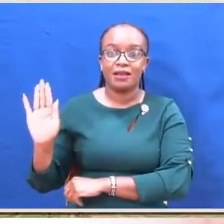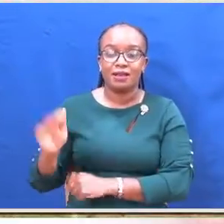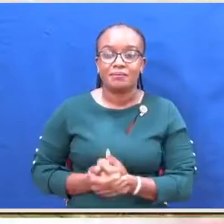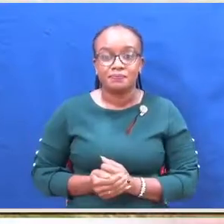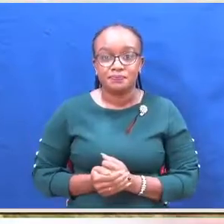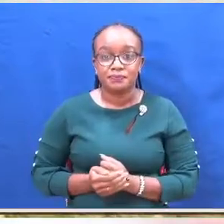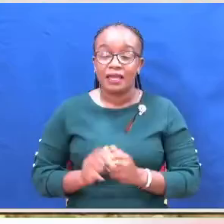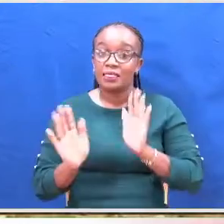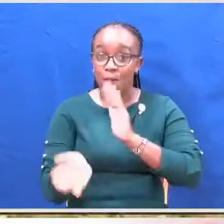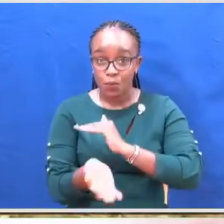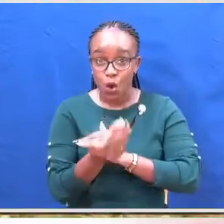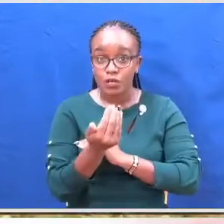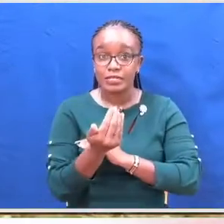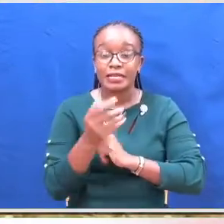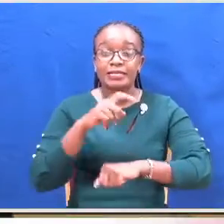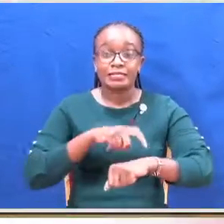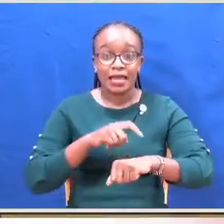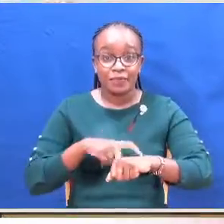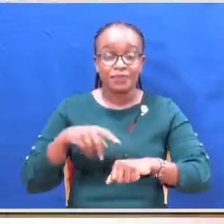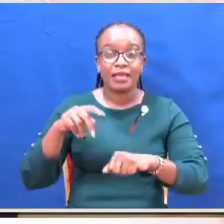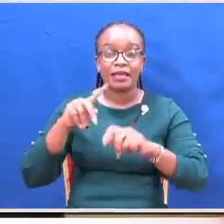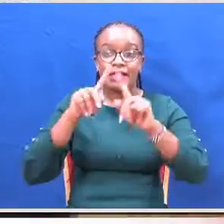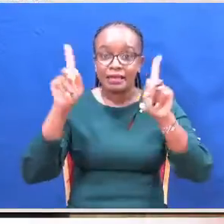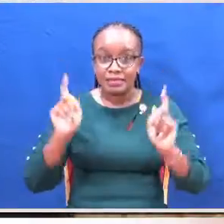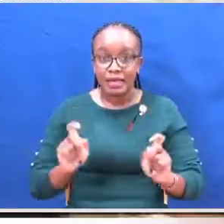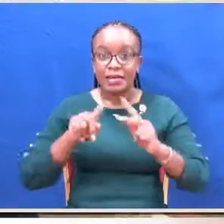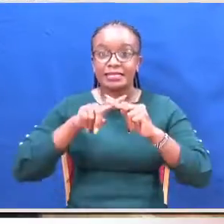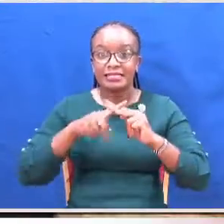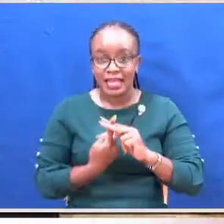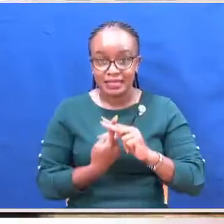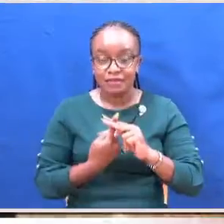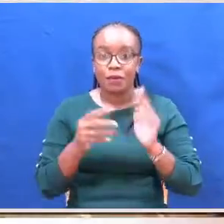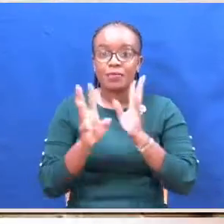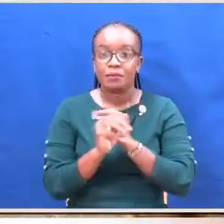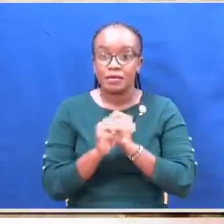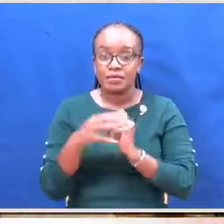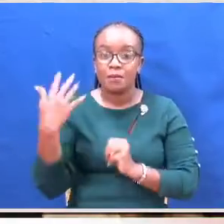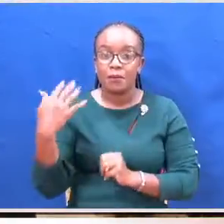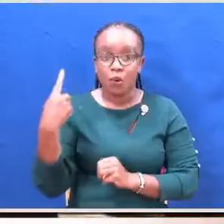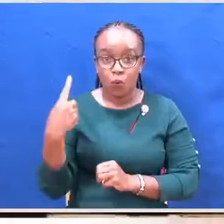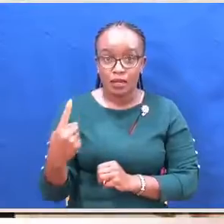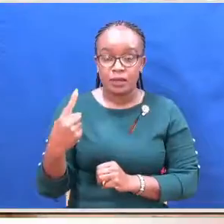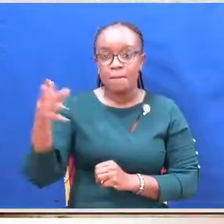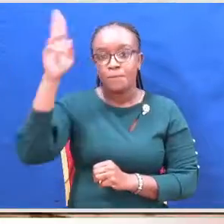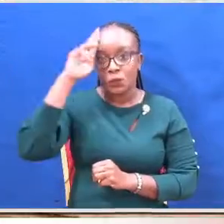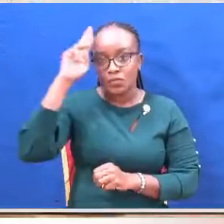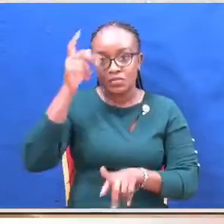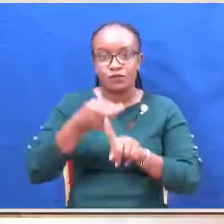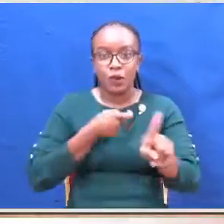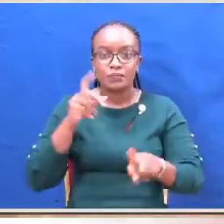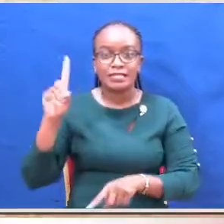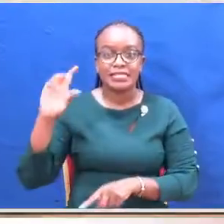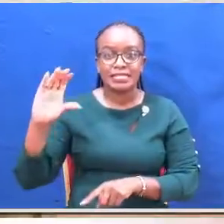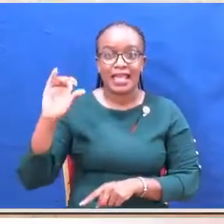In the morning, when KCSE candidates were sitting for their mathematics paper 1, officers from the Directorate of Criminal